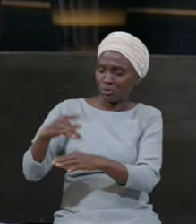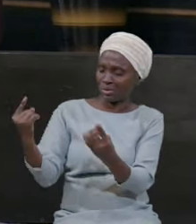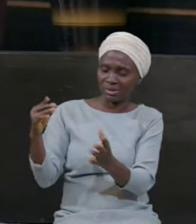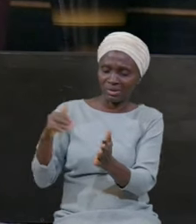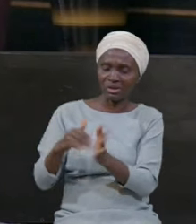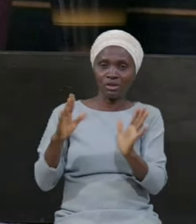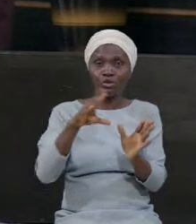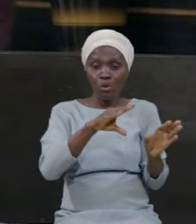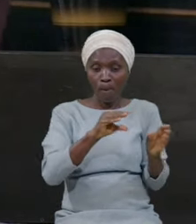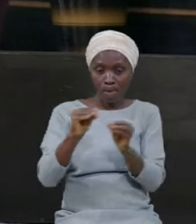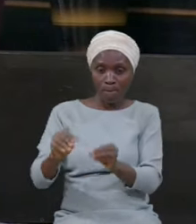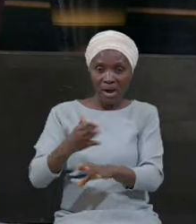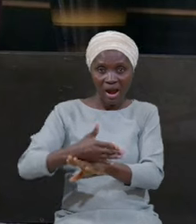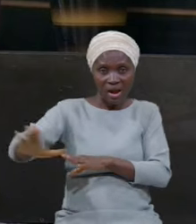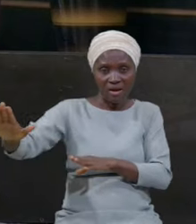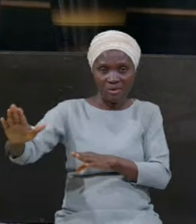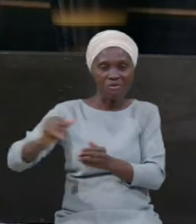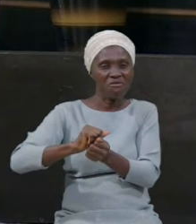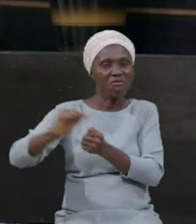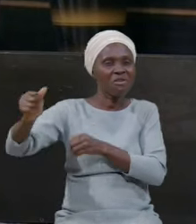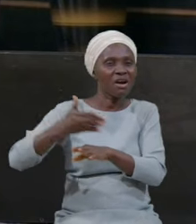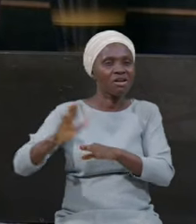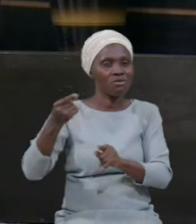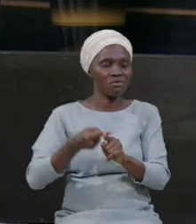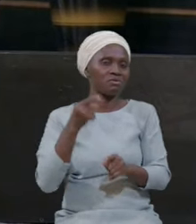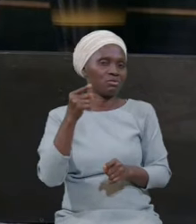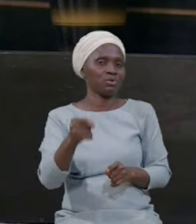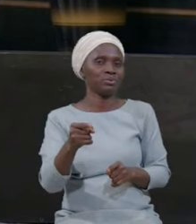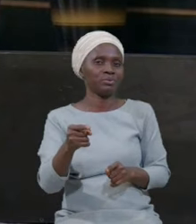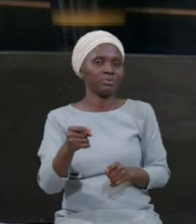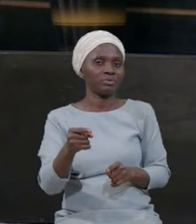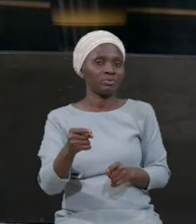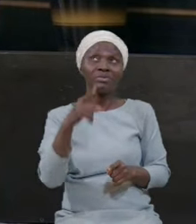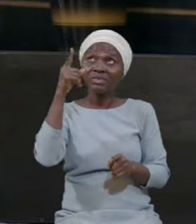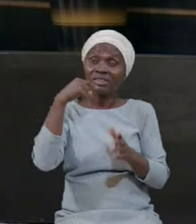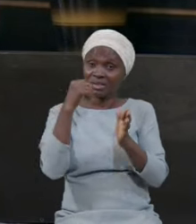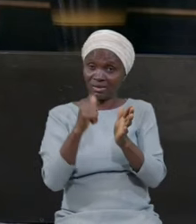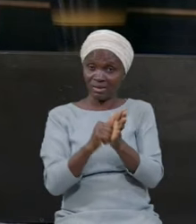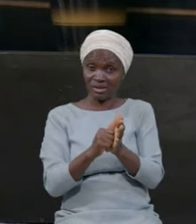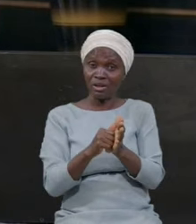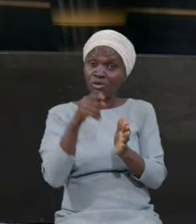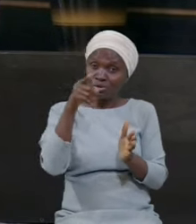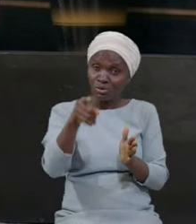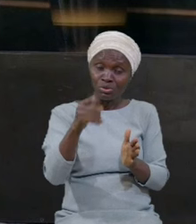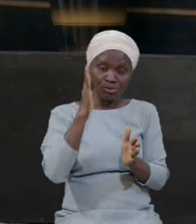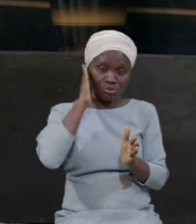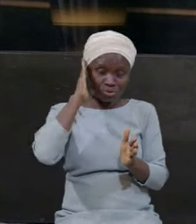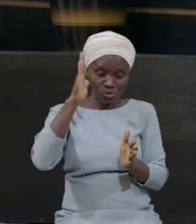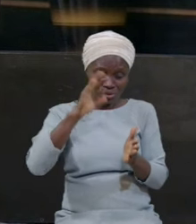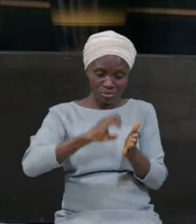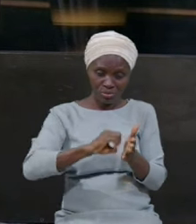it anymore. It says you put sin, iniquity,